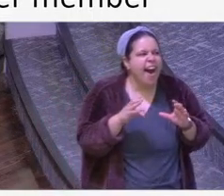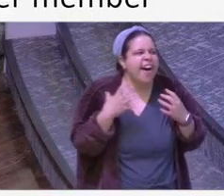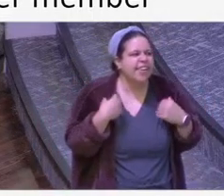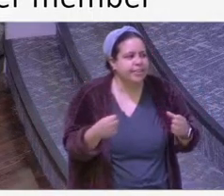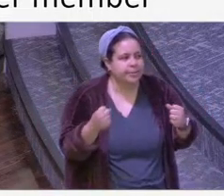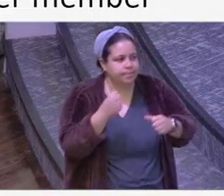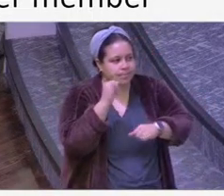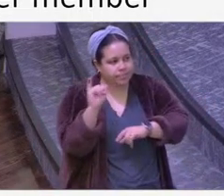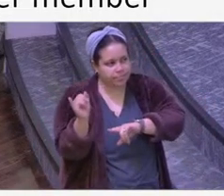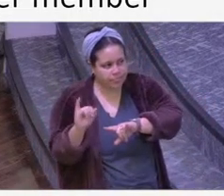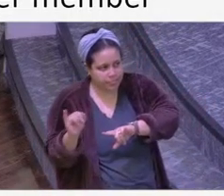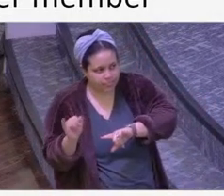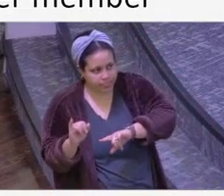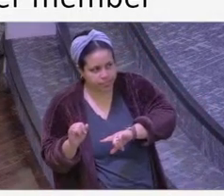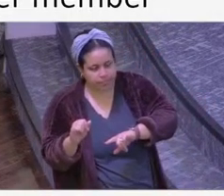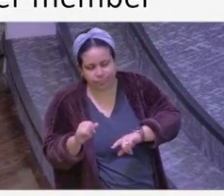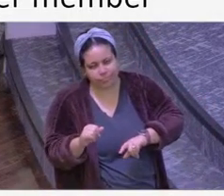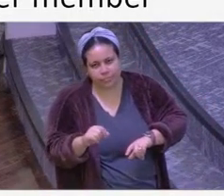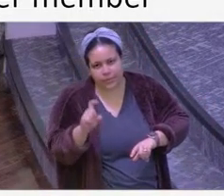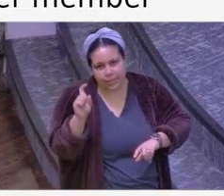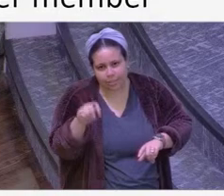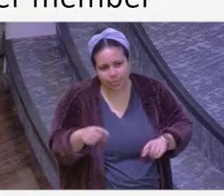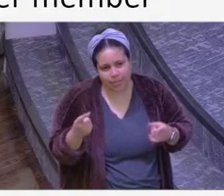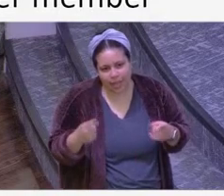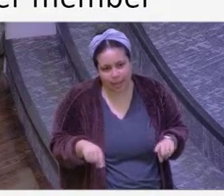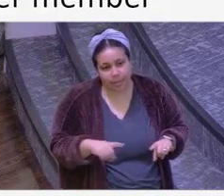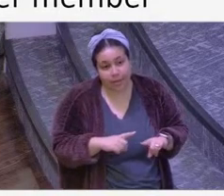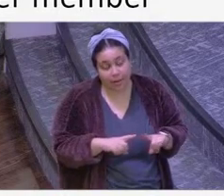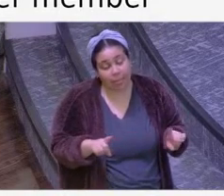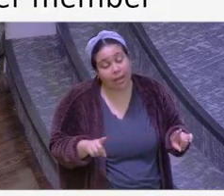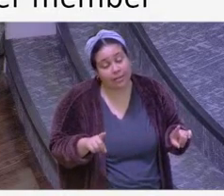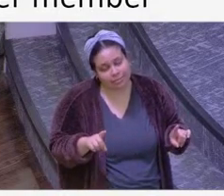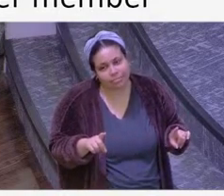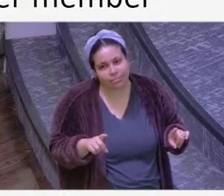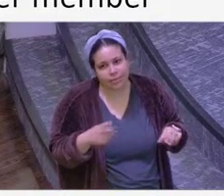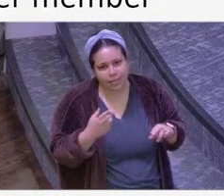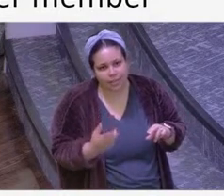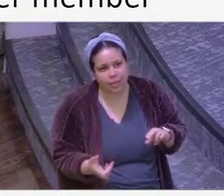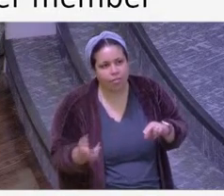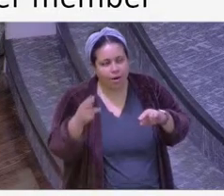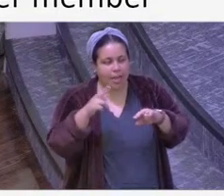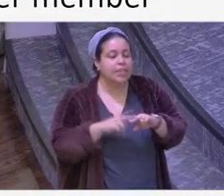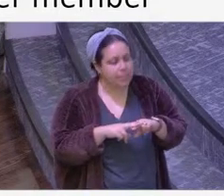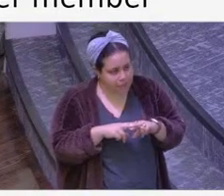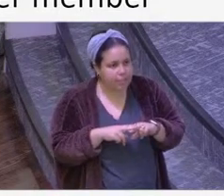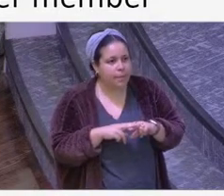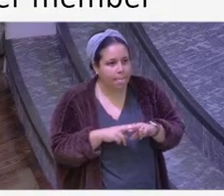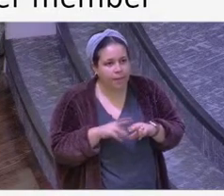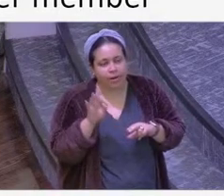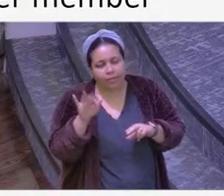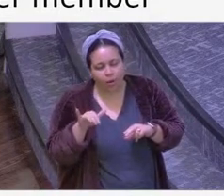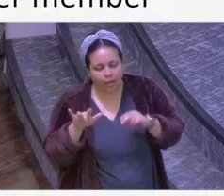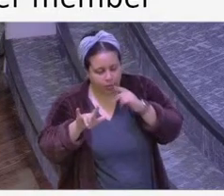a, was not supposed to happen, but it did. They raised certified health insurance for FY24